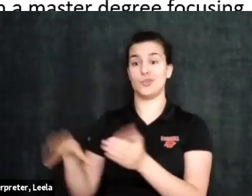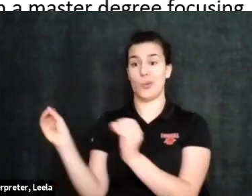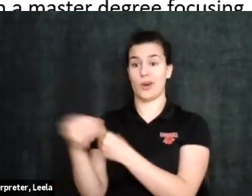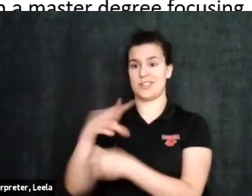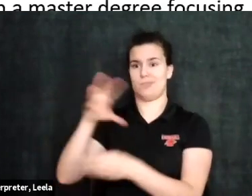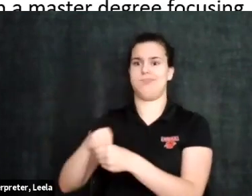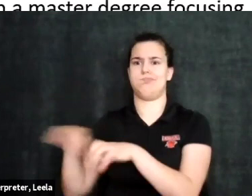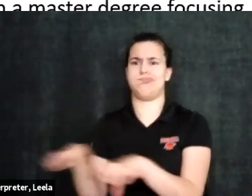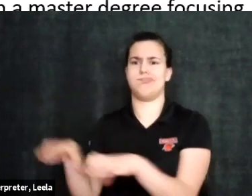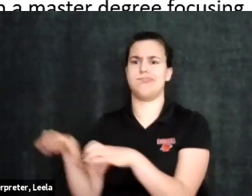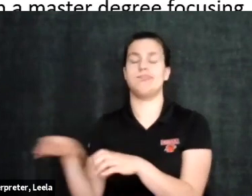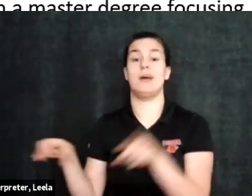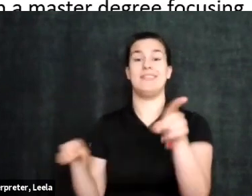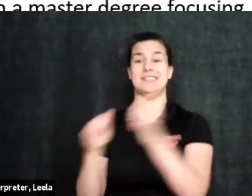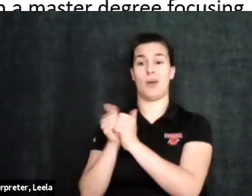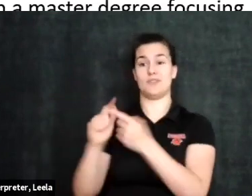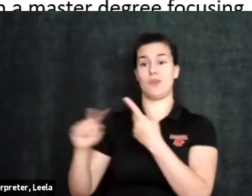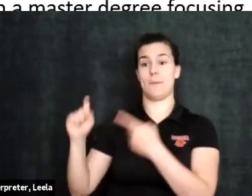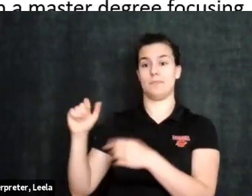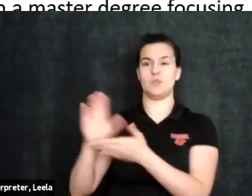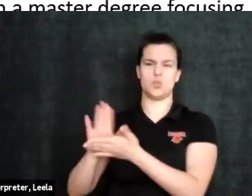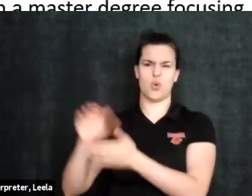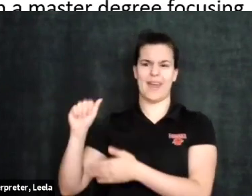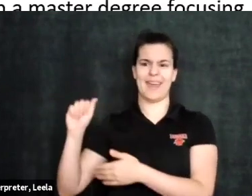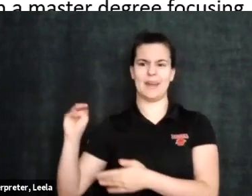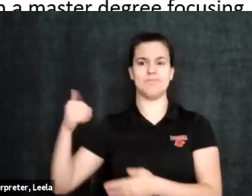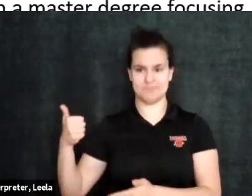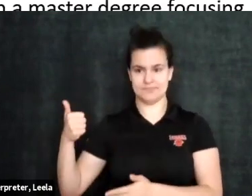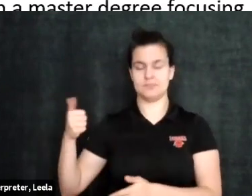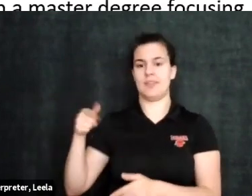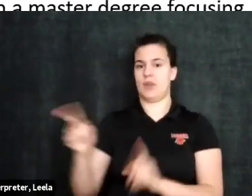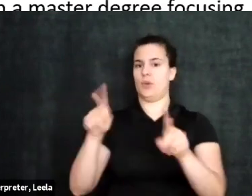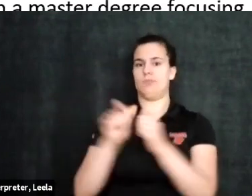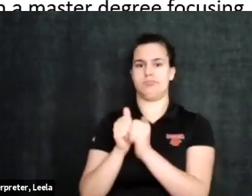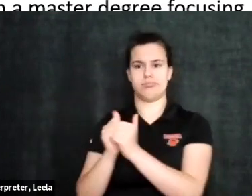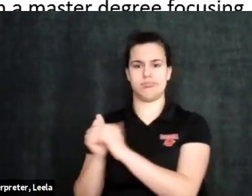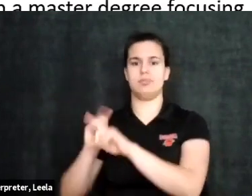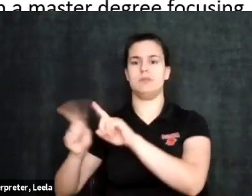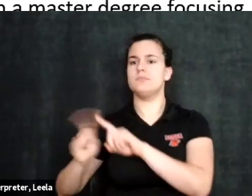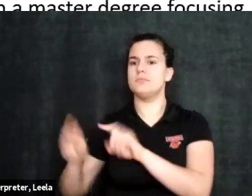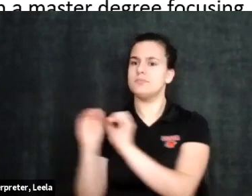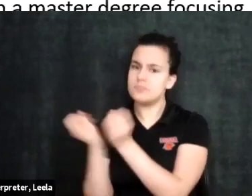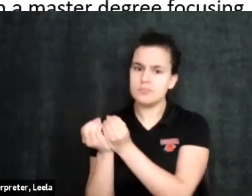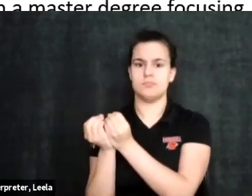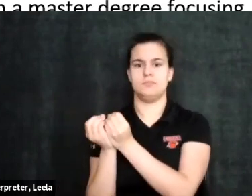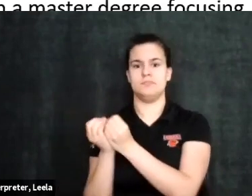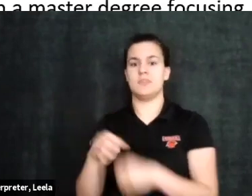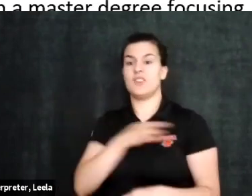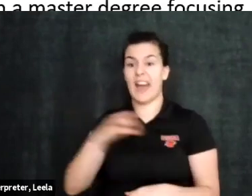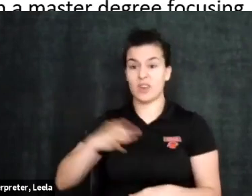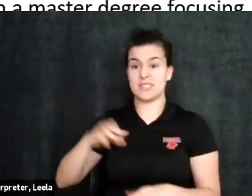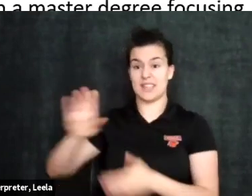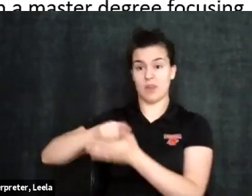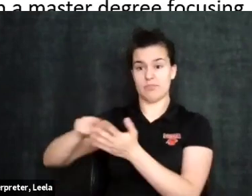up at A&M. There's faculty in many areas: materials and structures, environmental sustainability like me, water